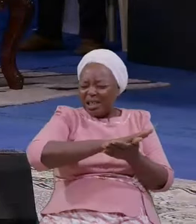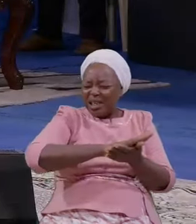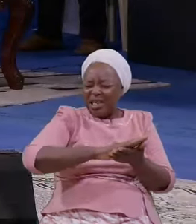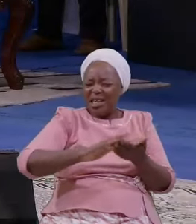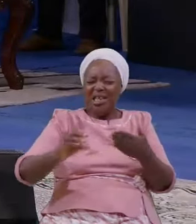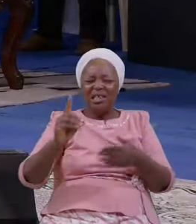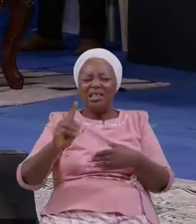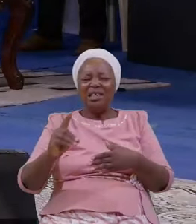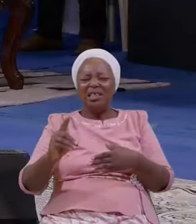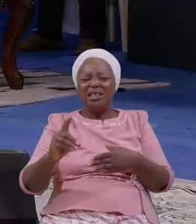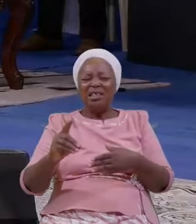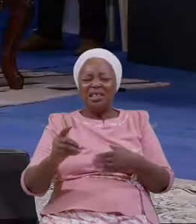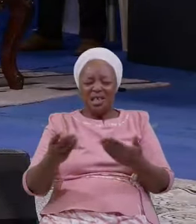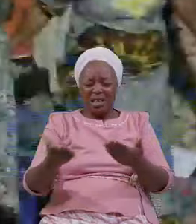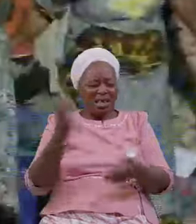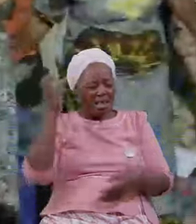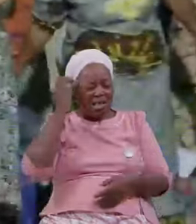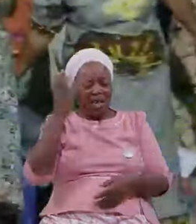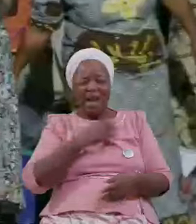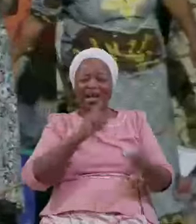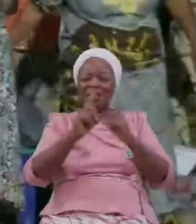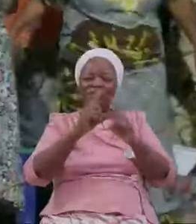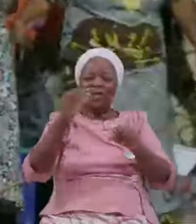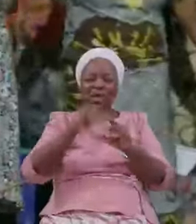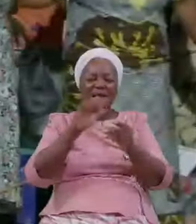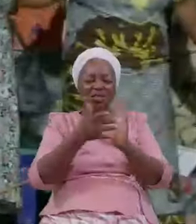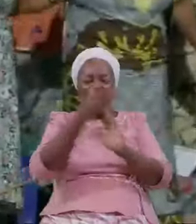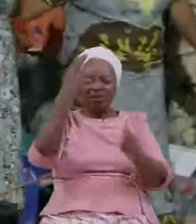and speak in Jesus' name.